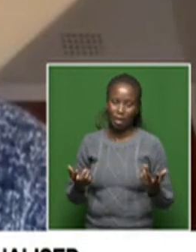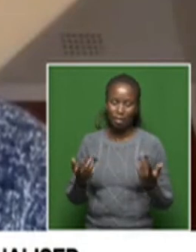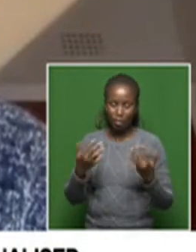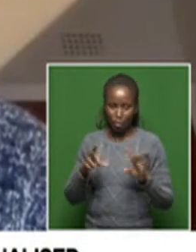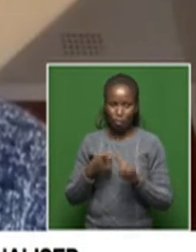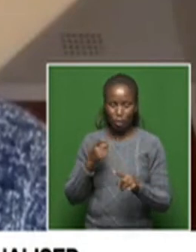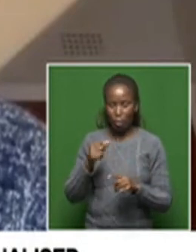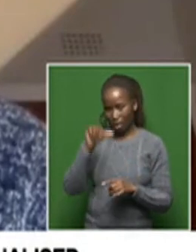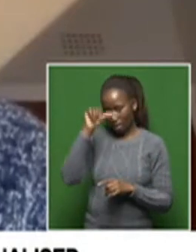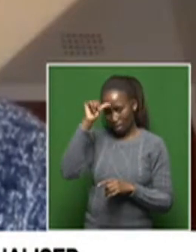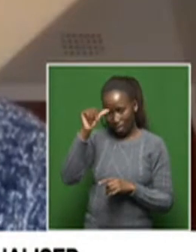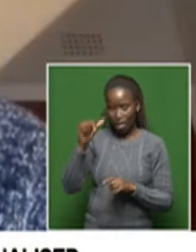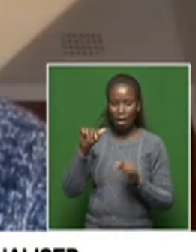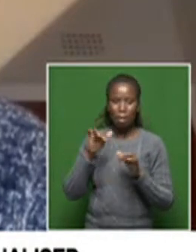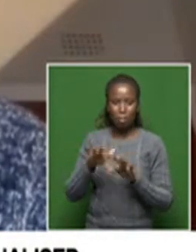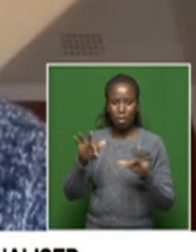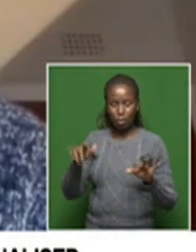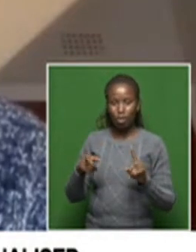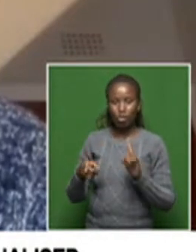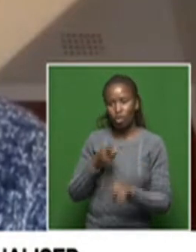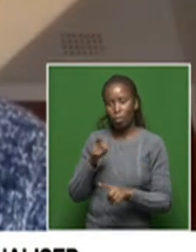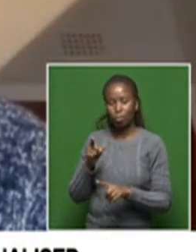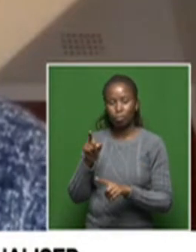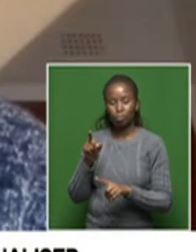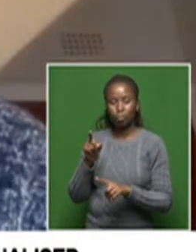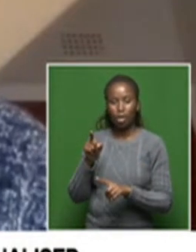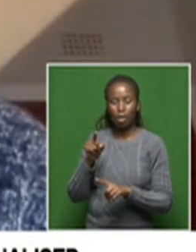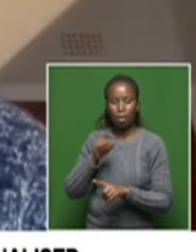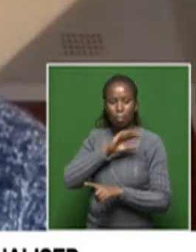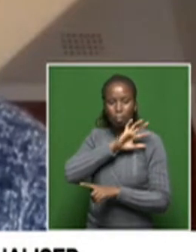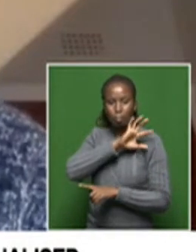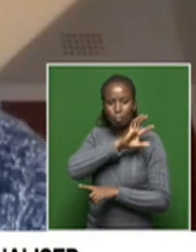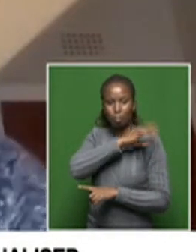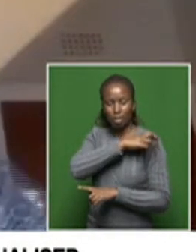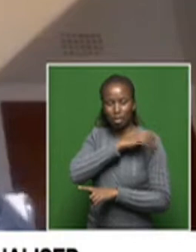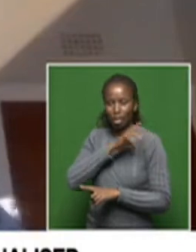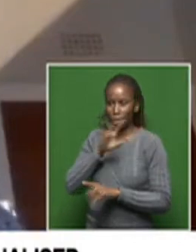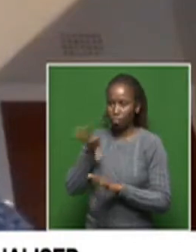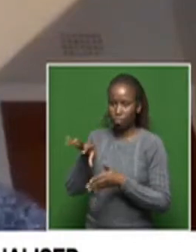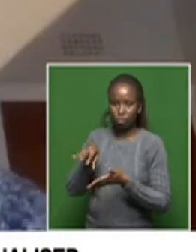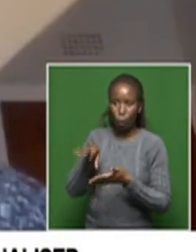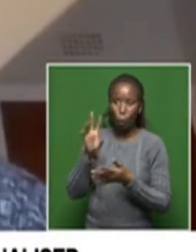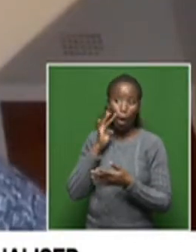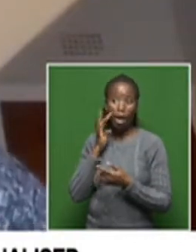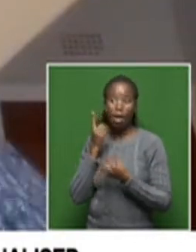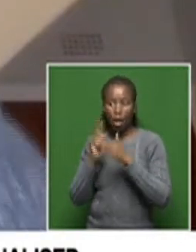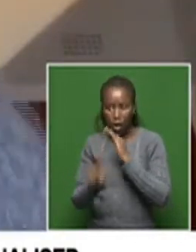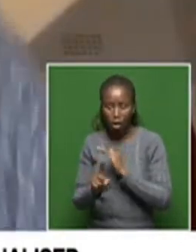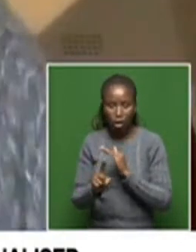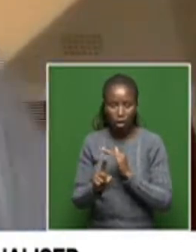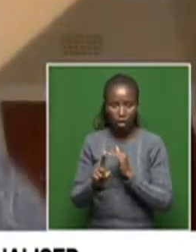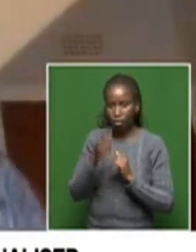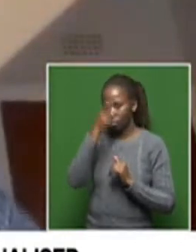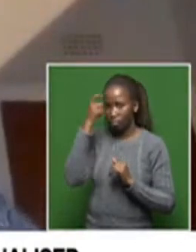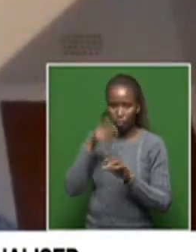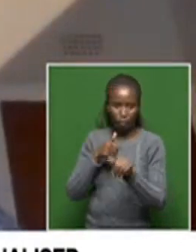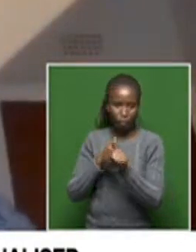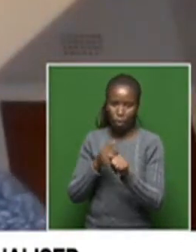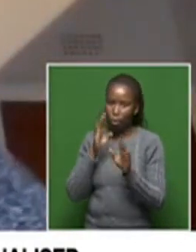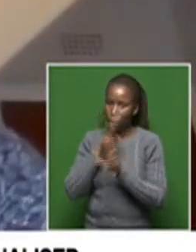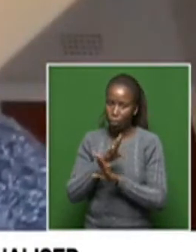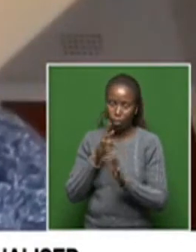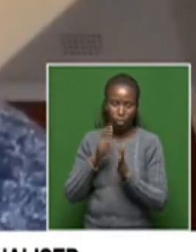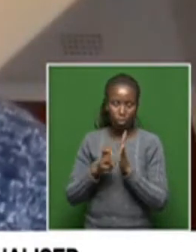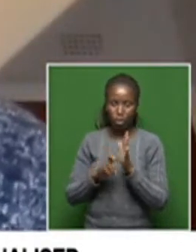Saudi Arabia arriving without any of these documents being asked for. Why is it that these conditions are not being strictly adhered to?